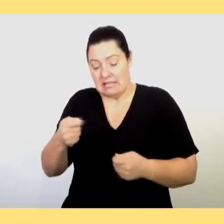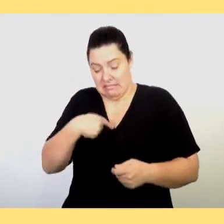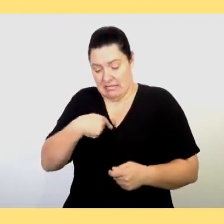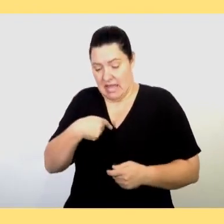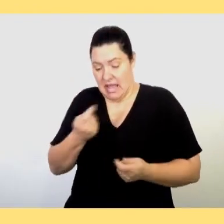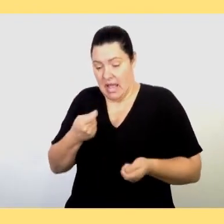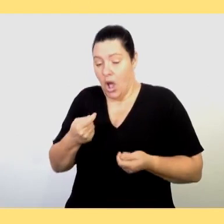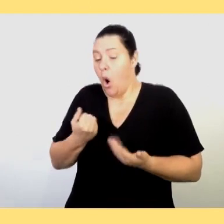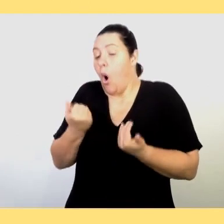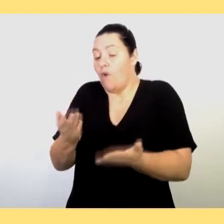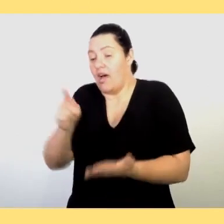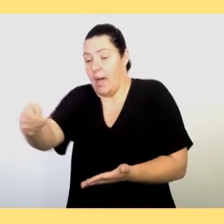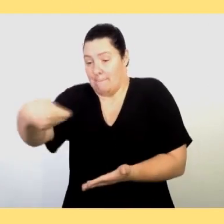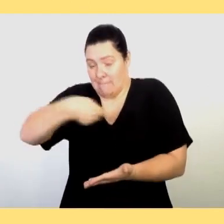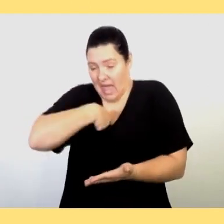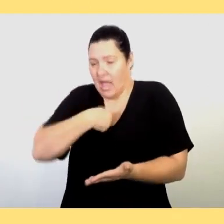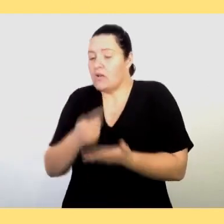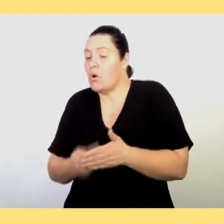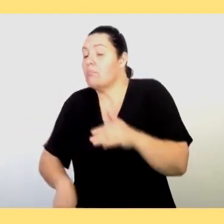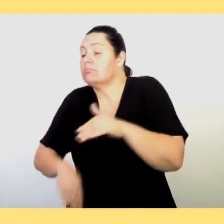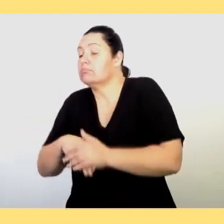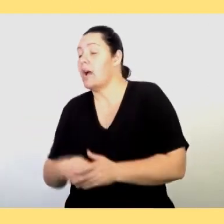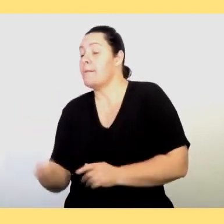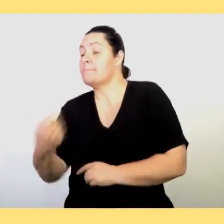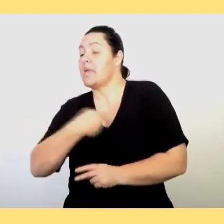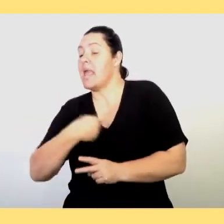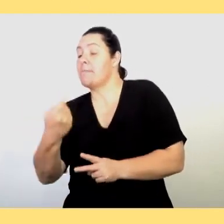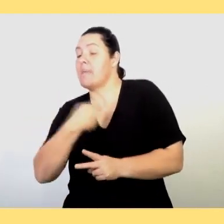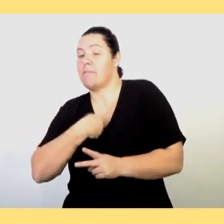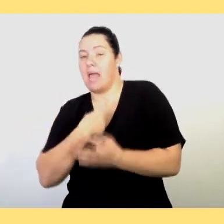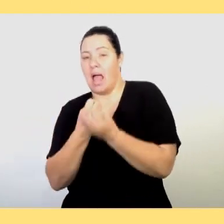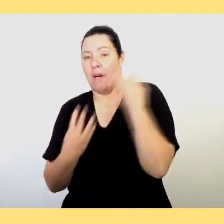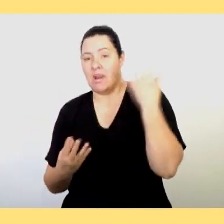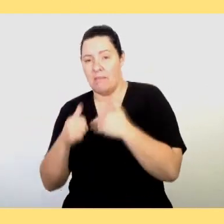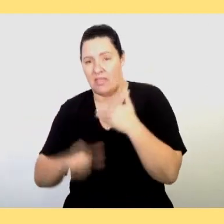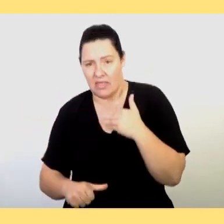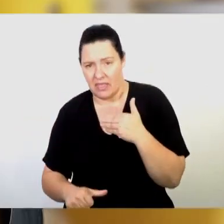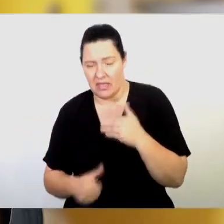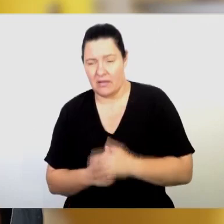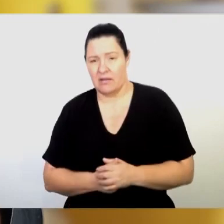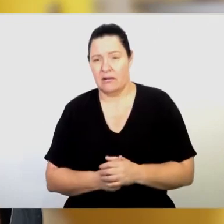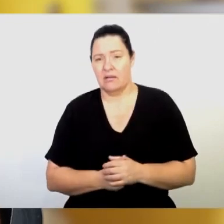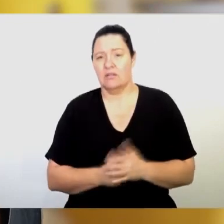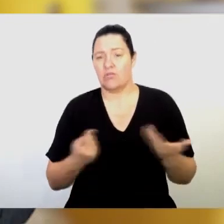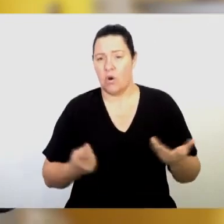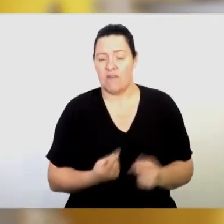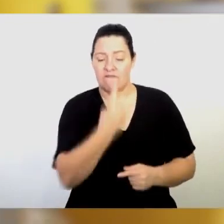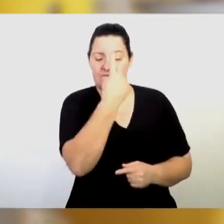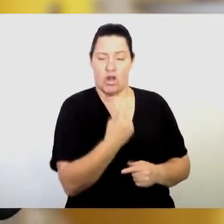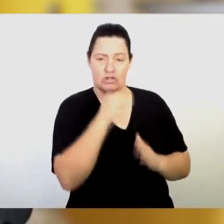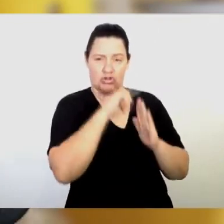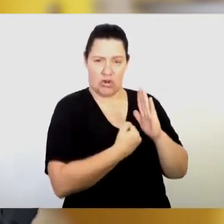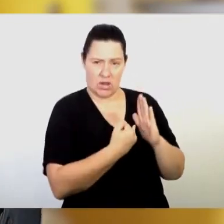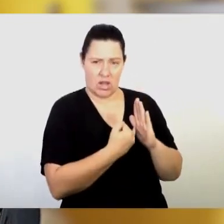by the seller to the buyer of the maximum time allowed for repayment. In other words, when you buy goods on